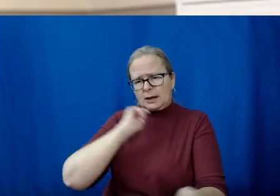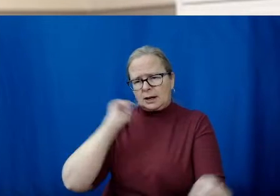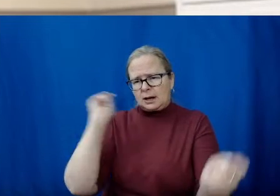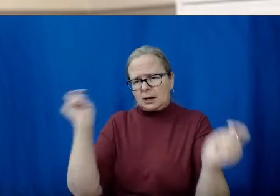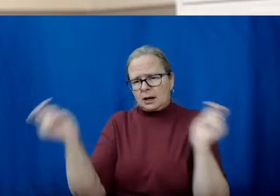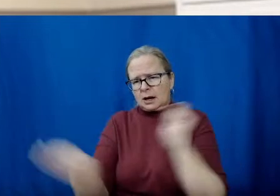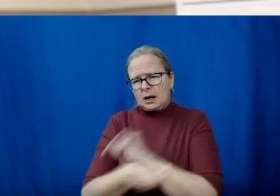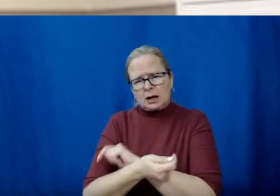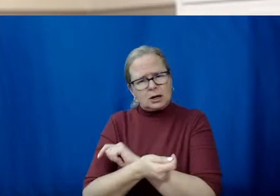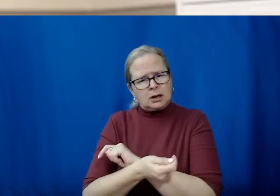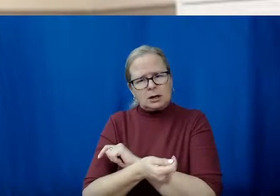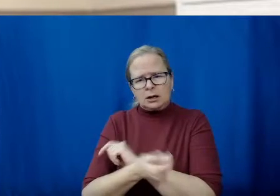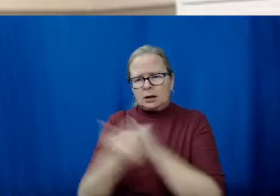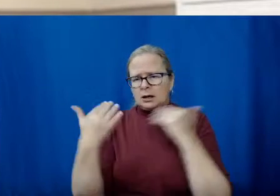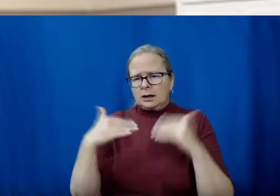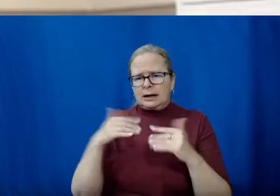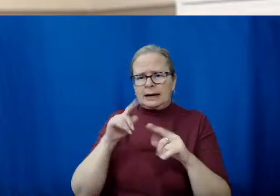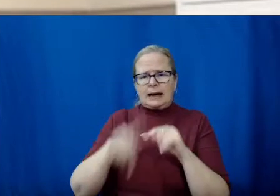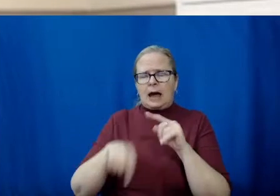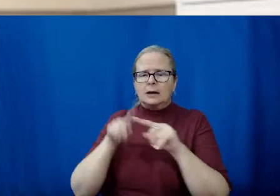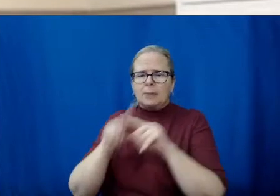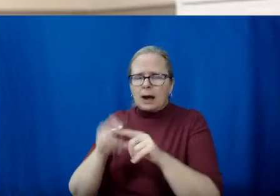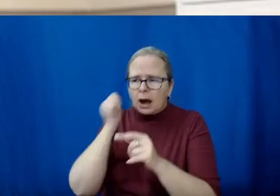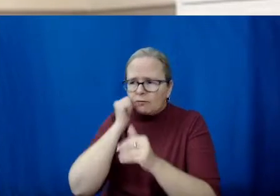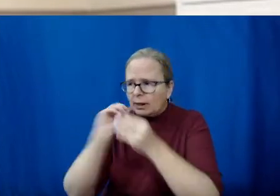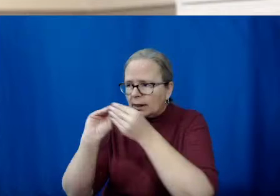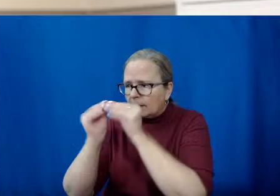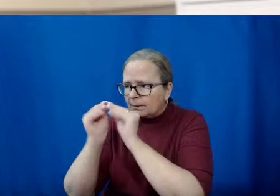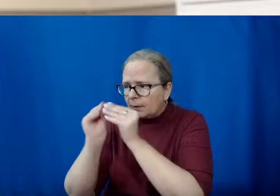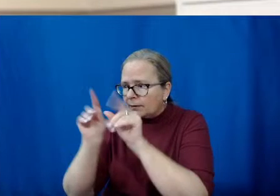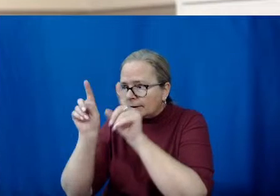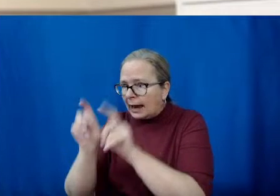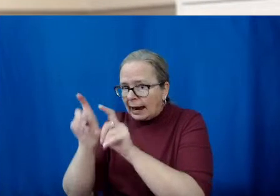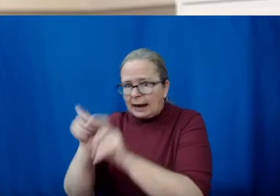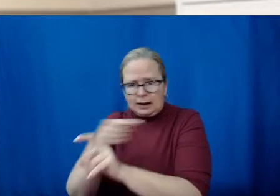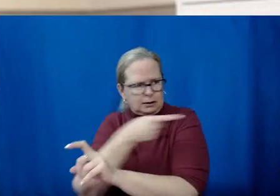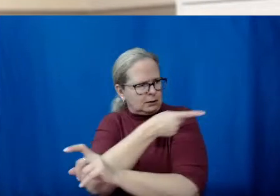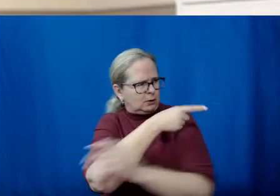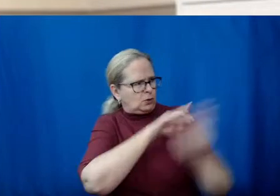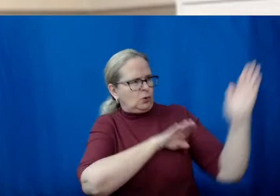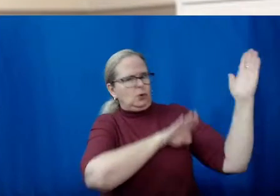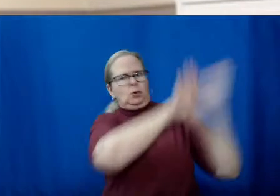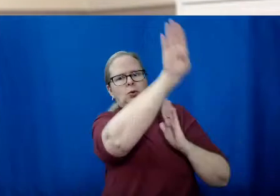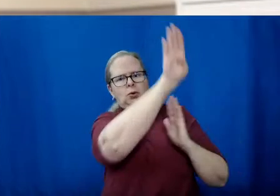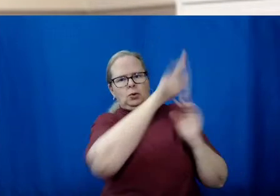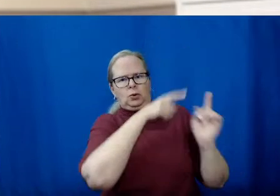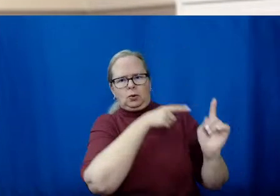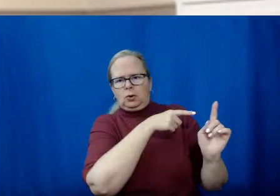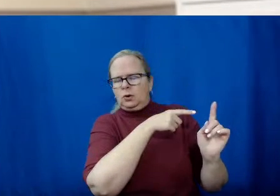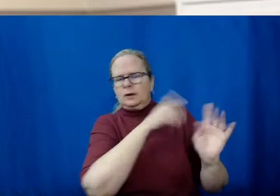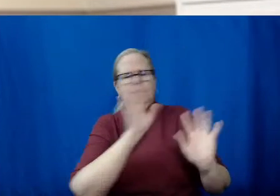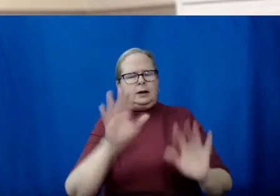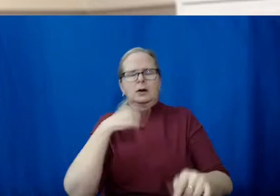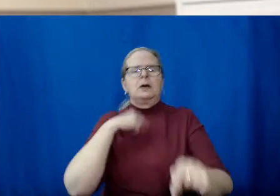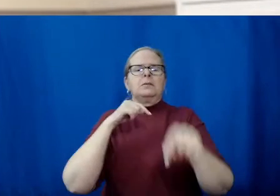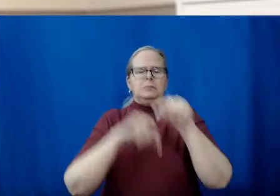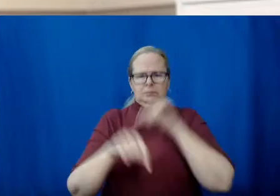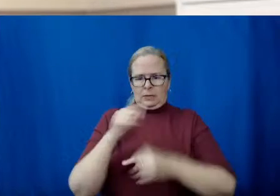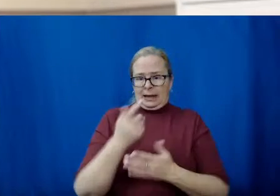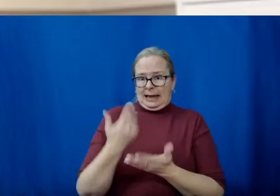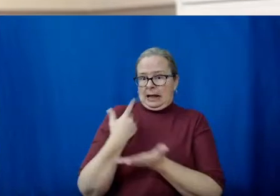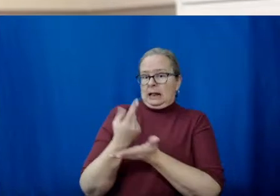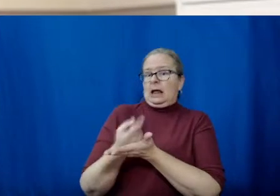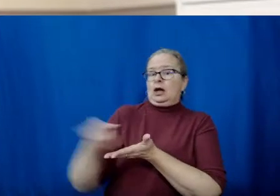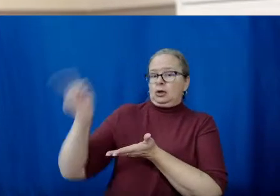look at the in totality of the numbers going back to like at least a week, just watch them backfill. So the curve looks like